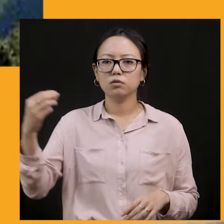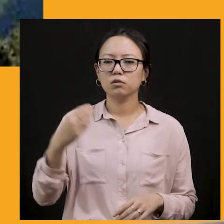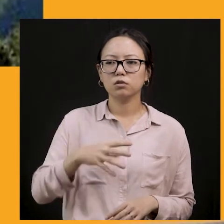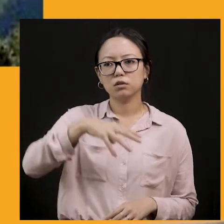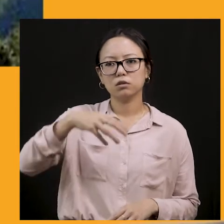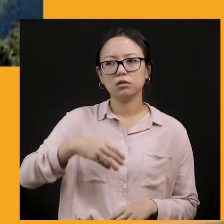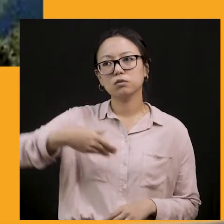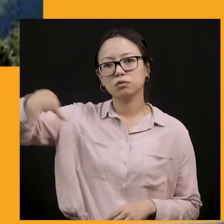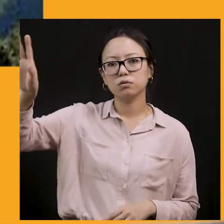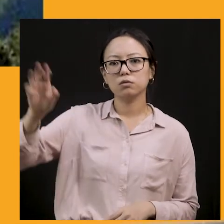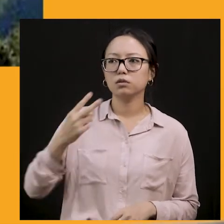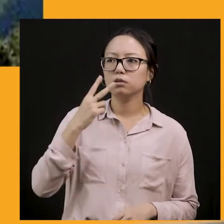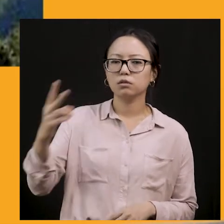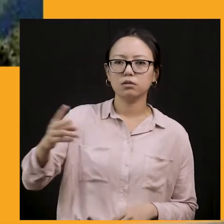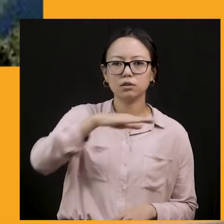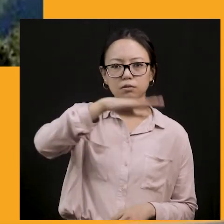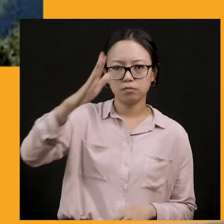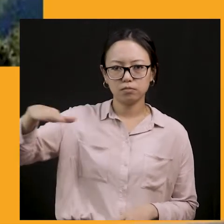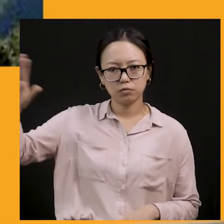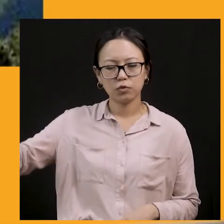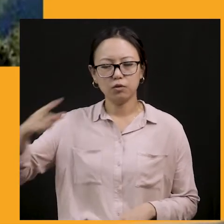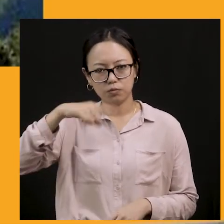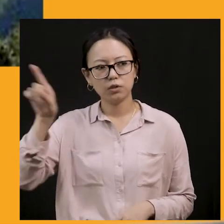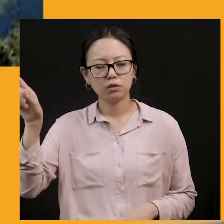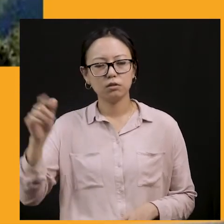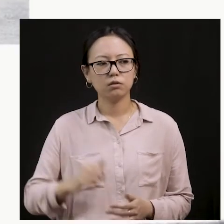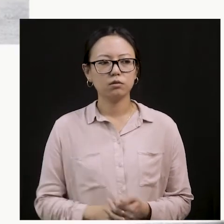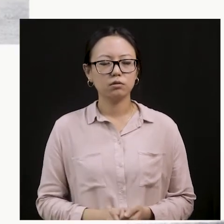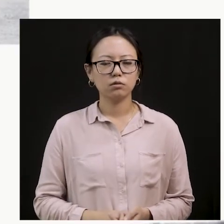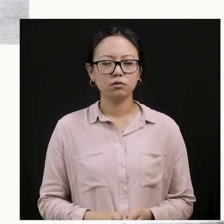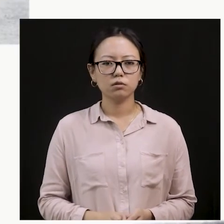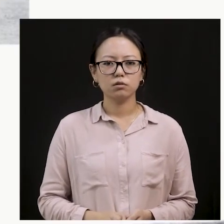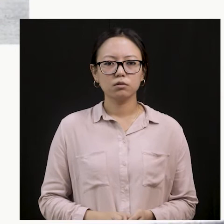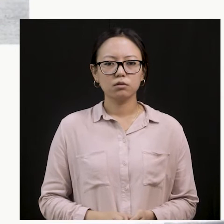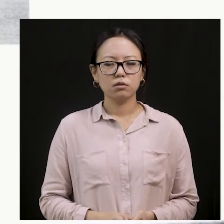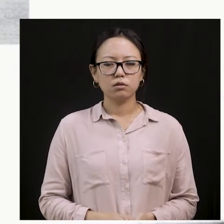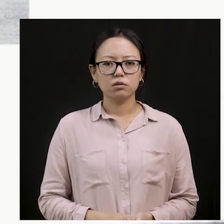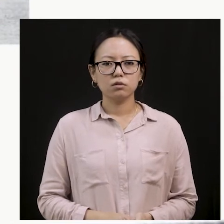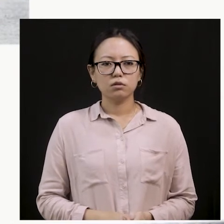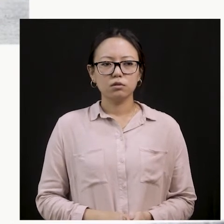of natural things. Okay? Now next,